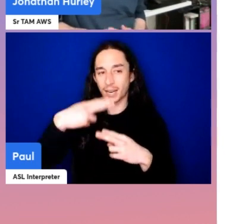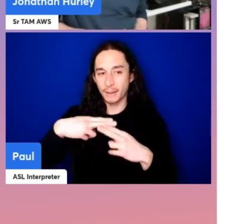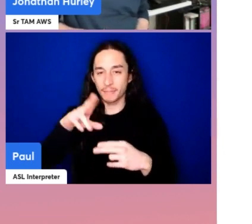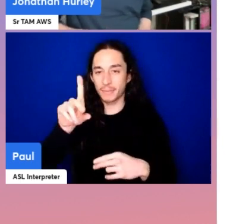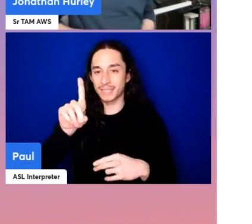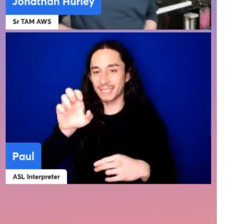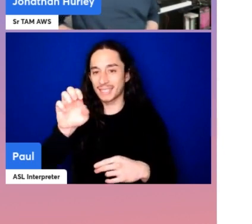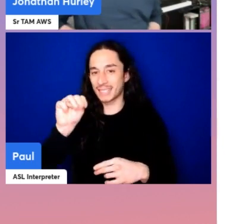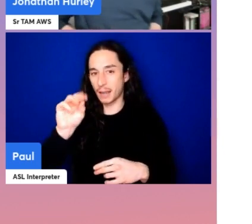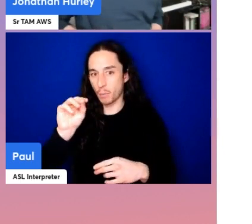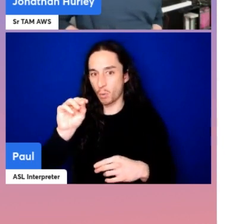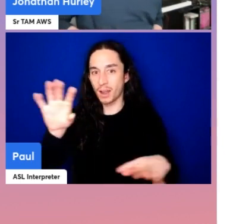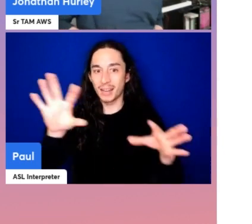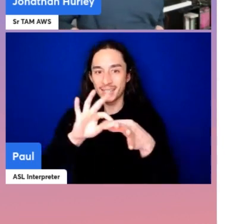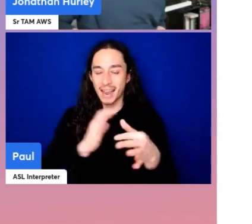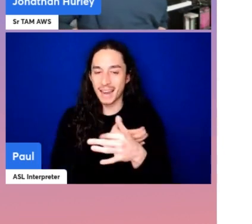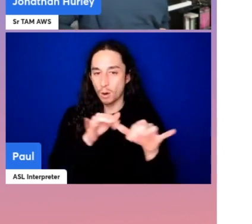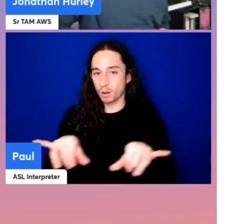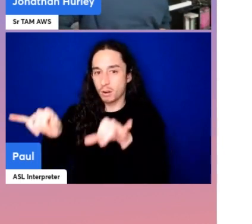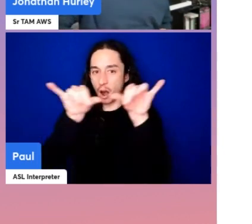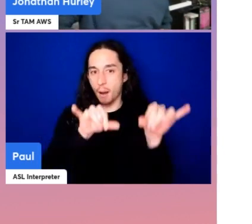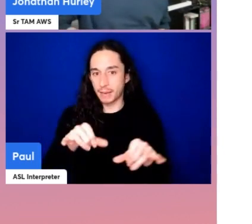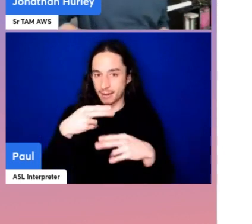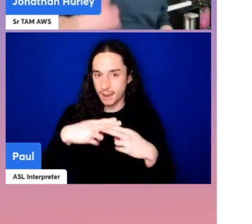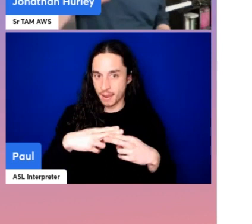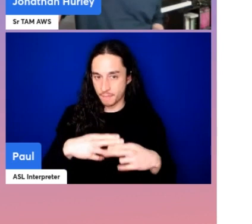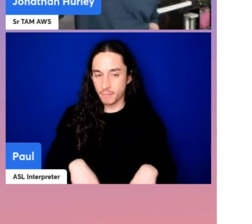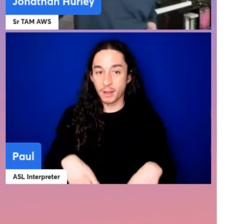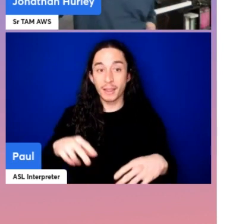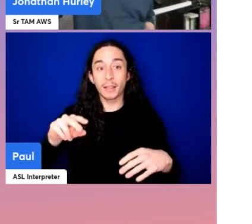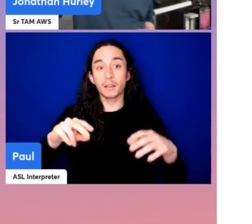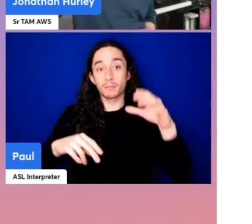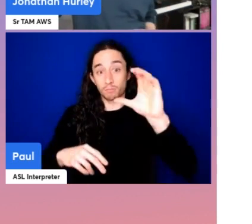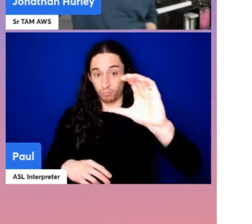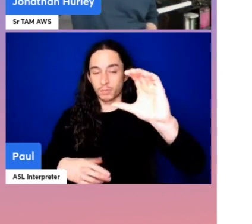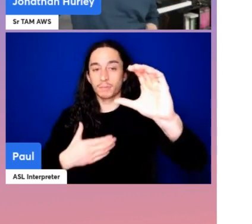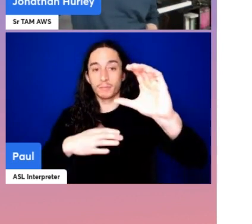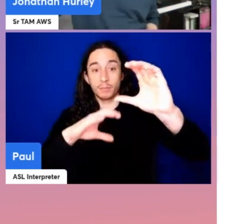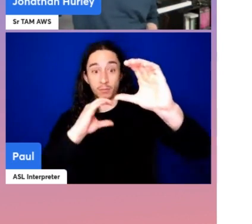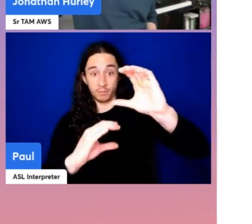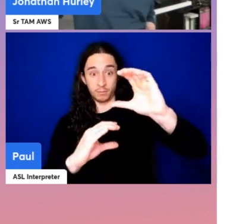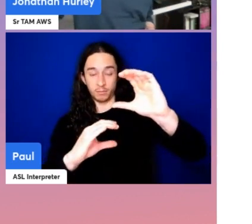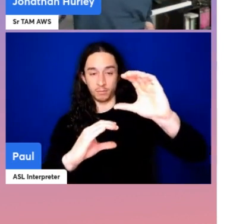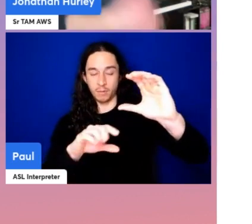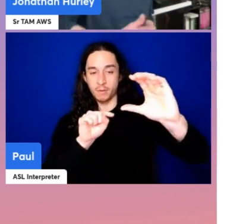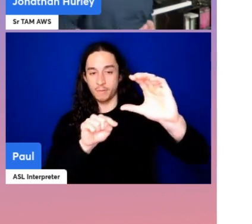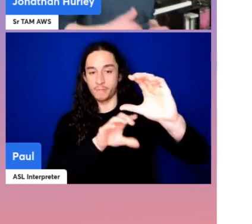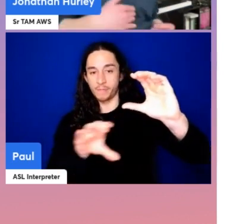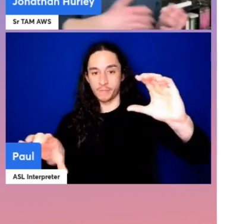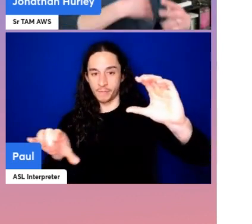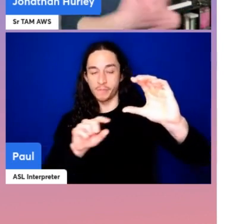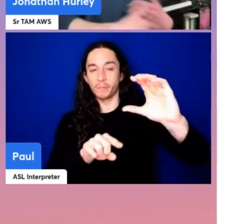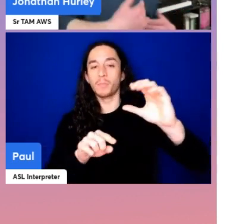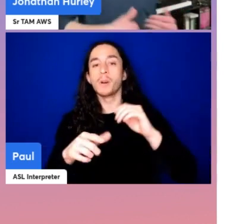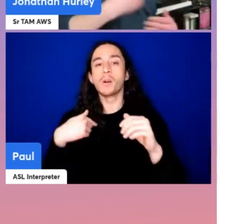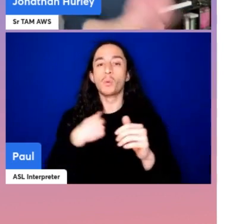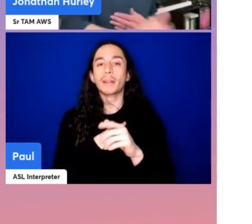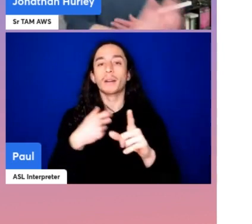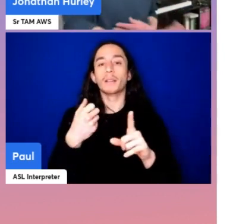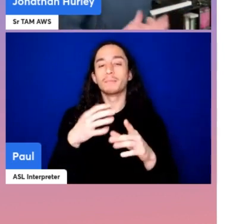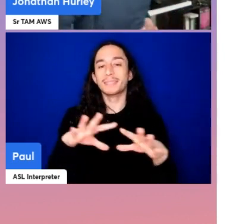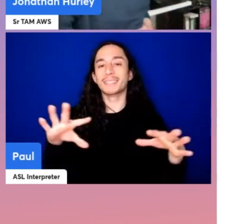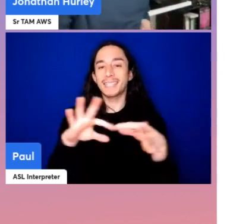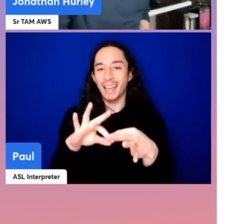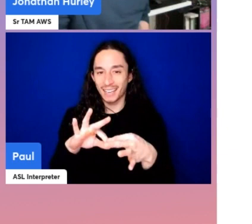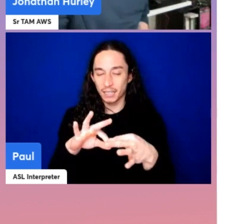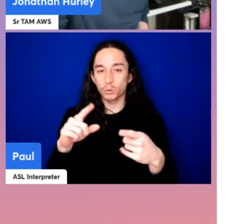name. And then in the second block, we are extending that, we are tying that in